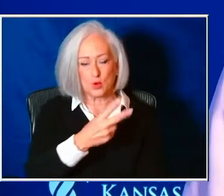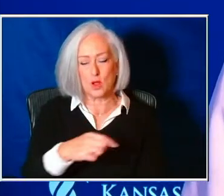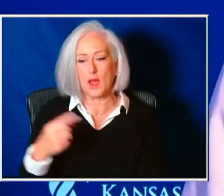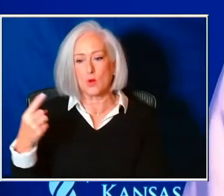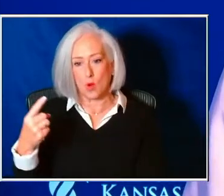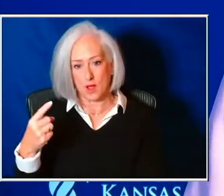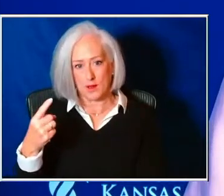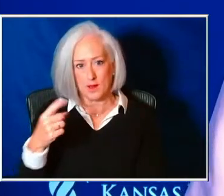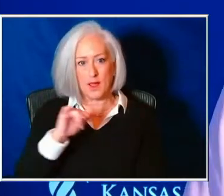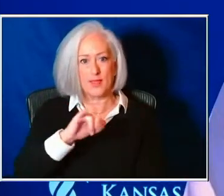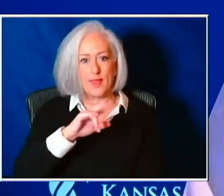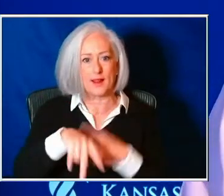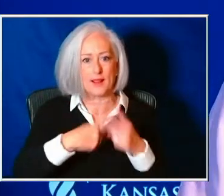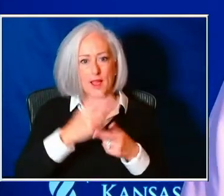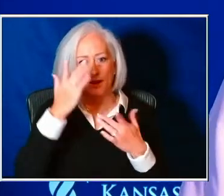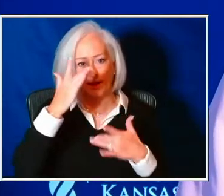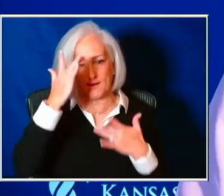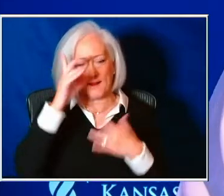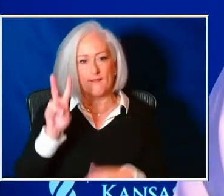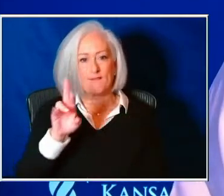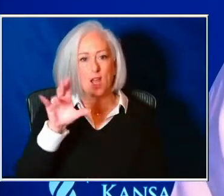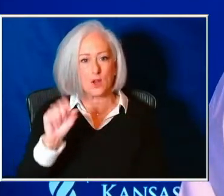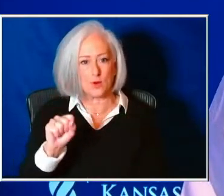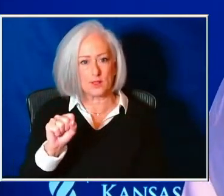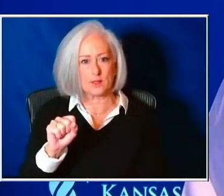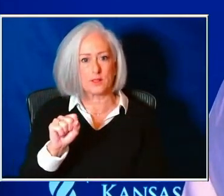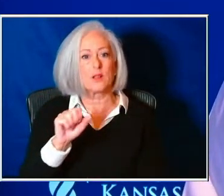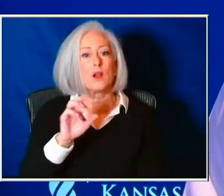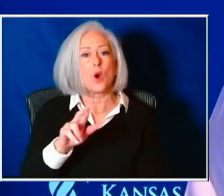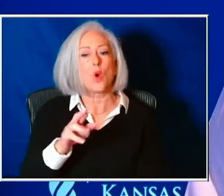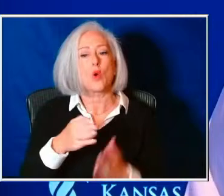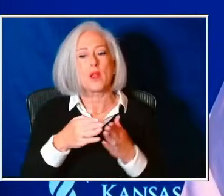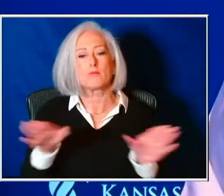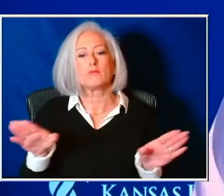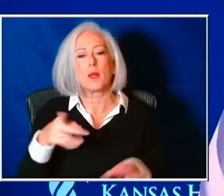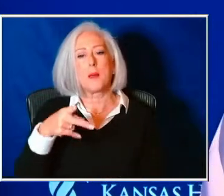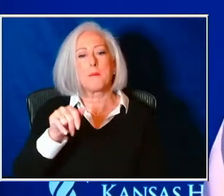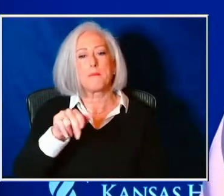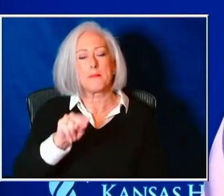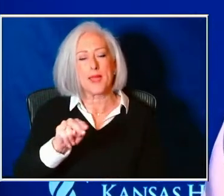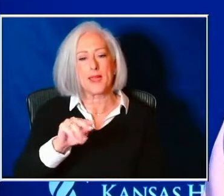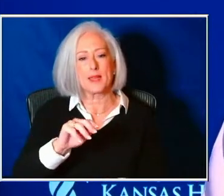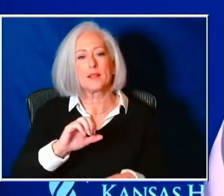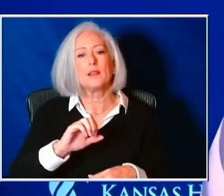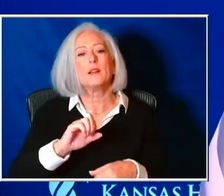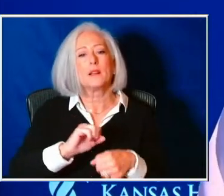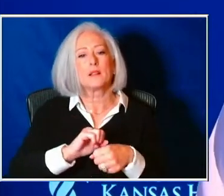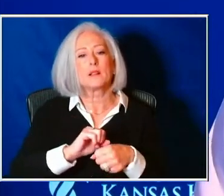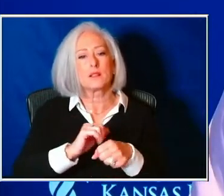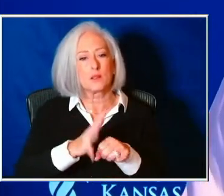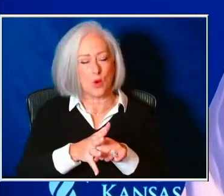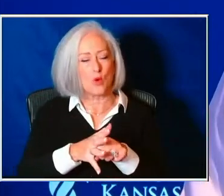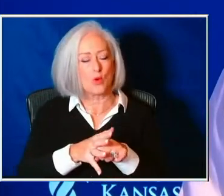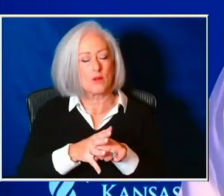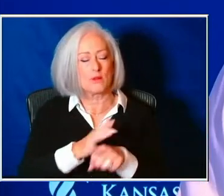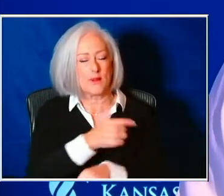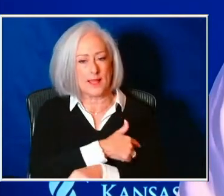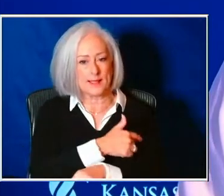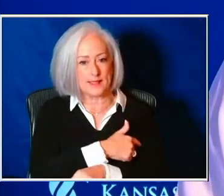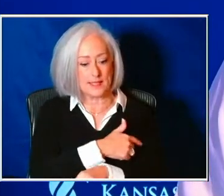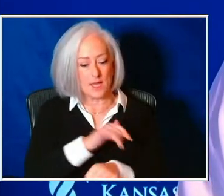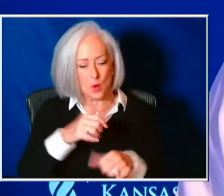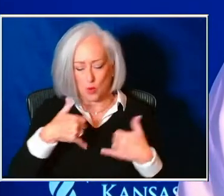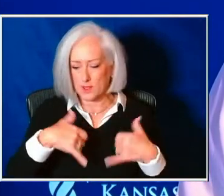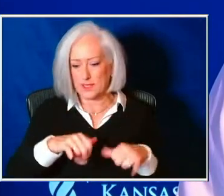viruses, but also just a pan-coronavirus vaccine. So these things are being evaluated. It does take time. Again, we've been